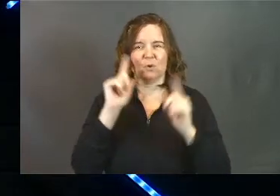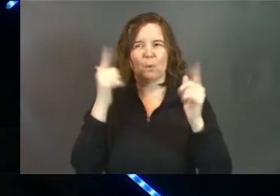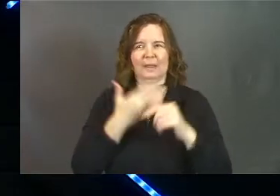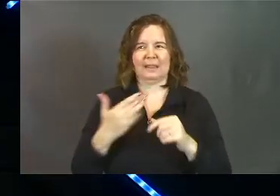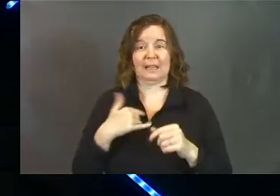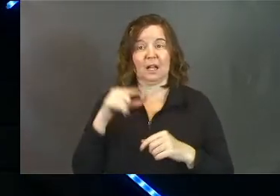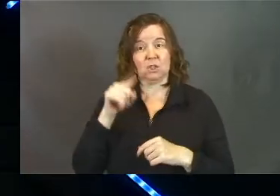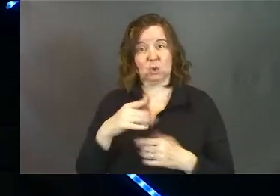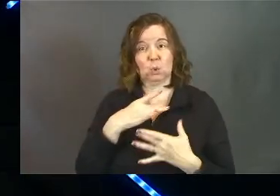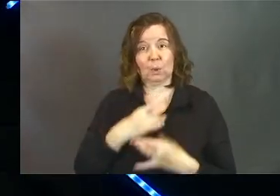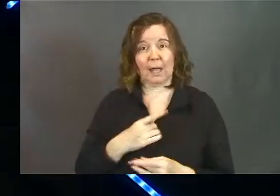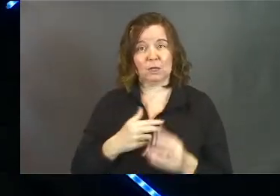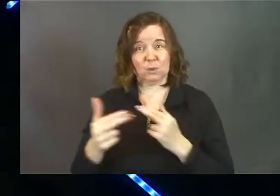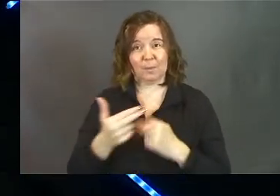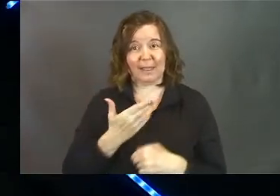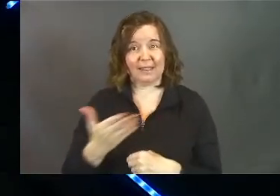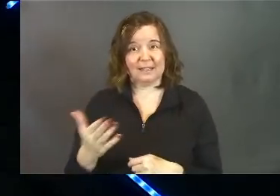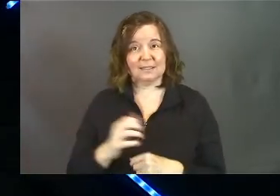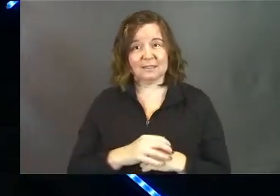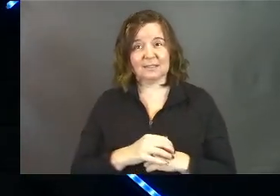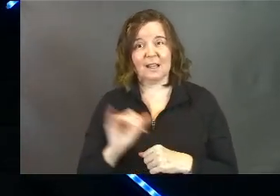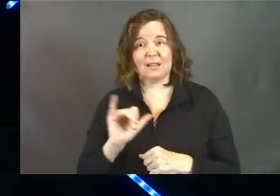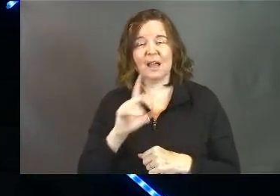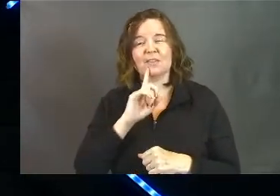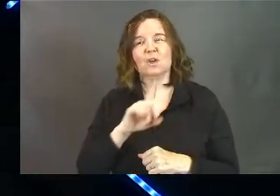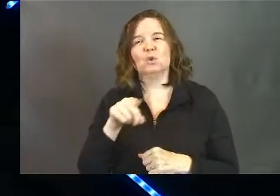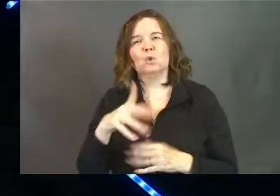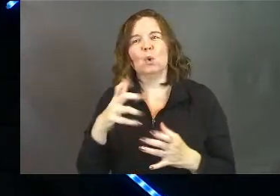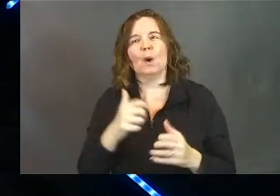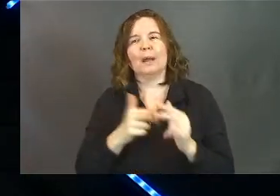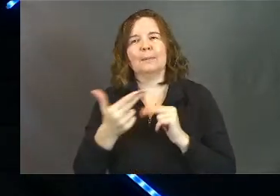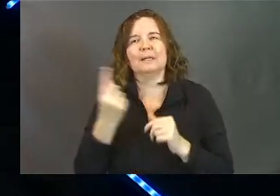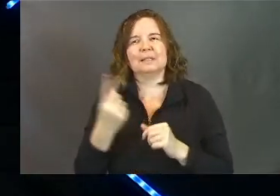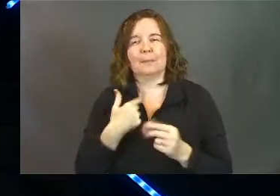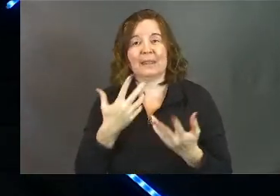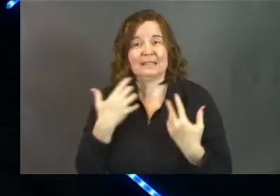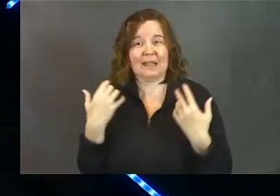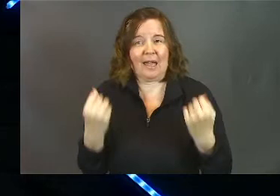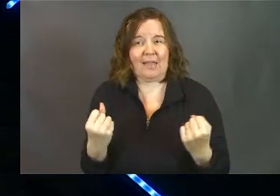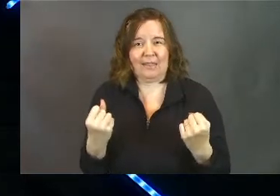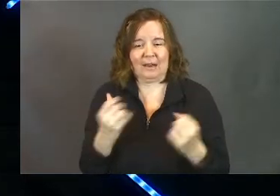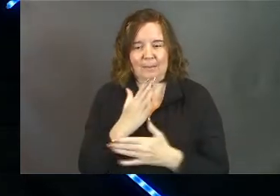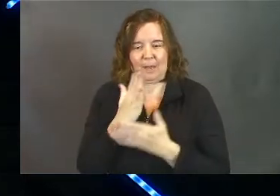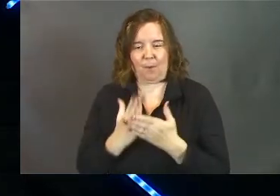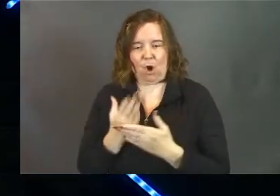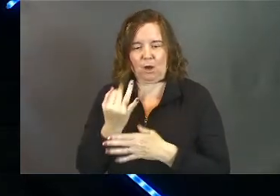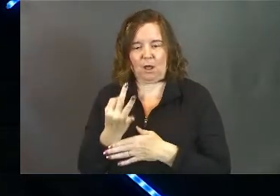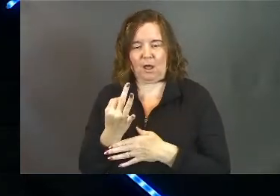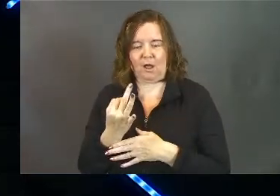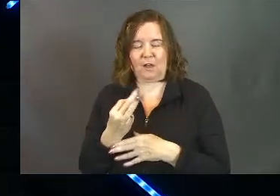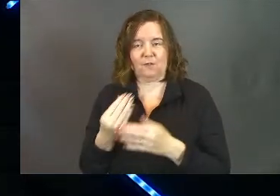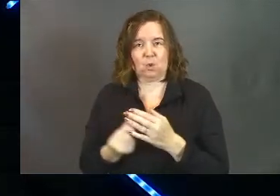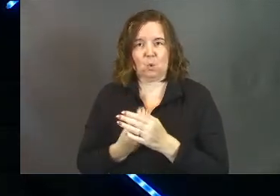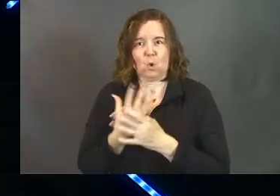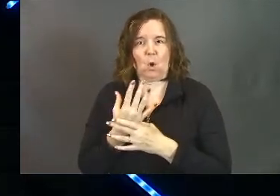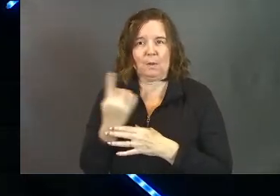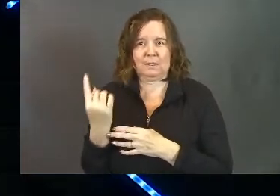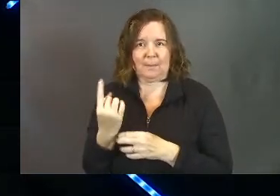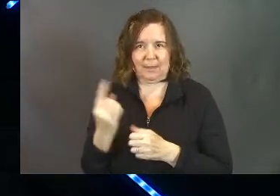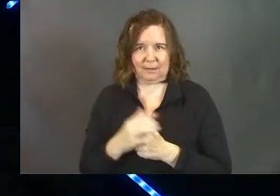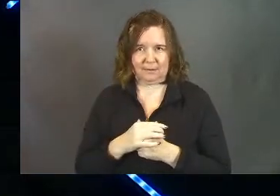this thing of like, you like to build things. Like there's you want to build something that's healthy, and you want to be a part of growing